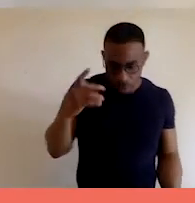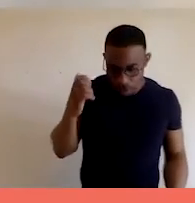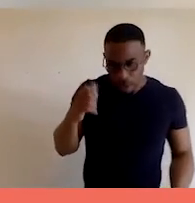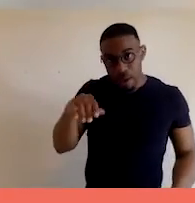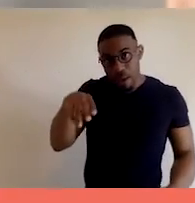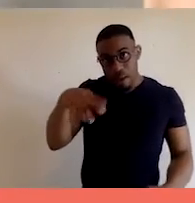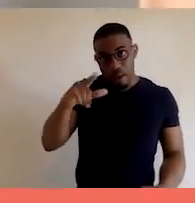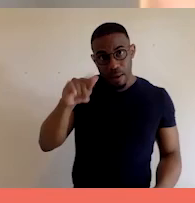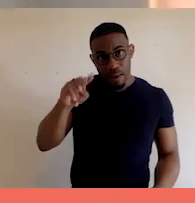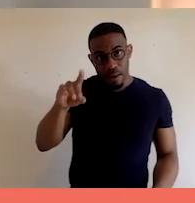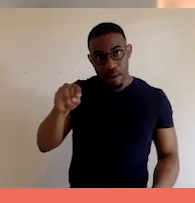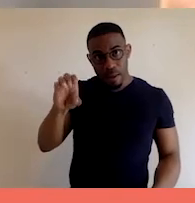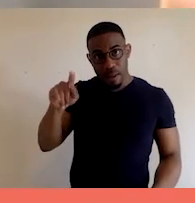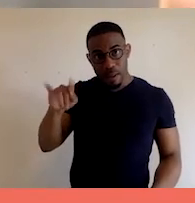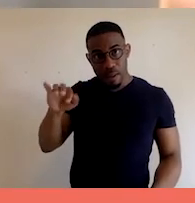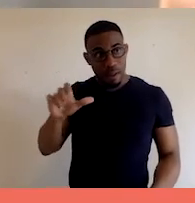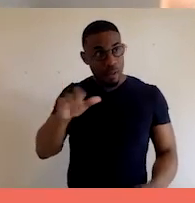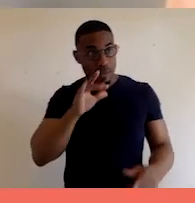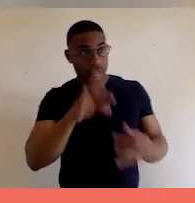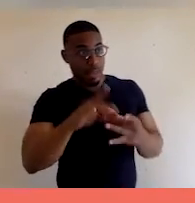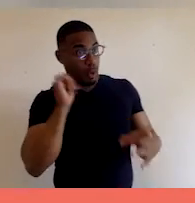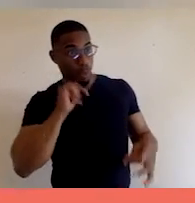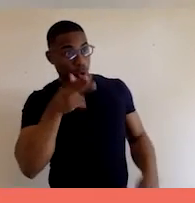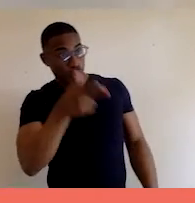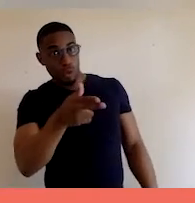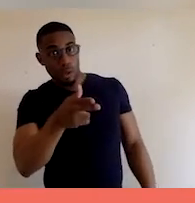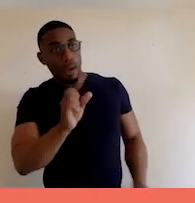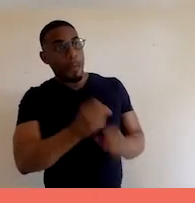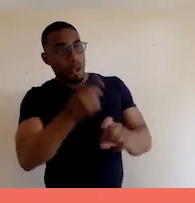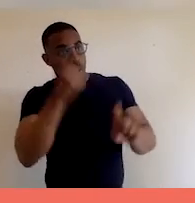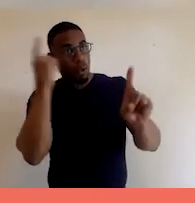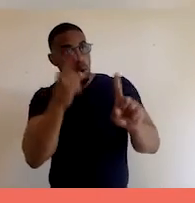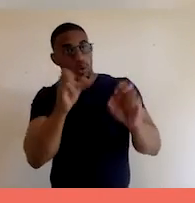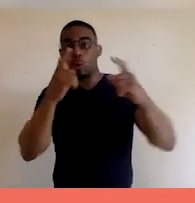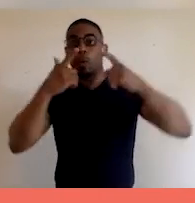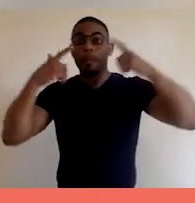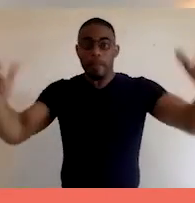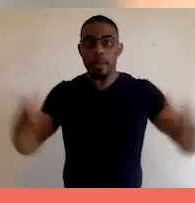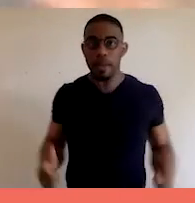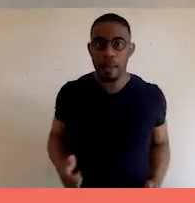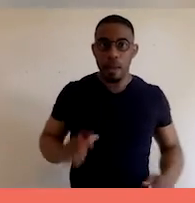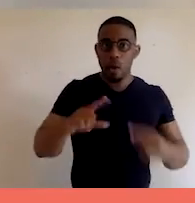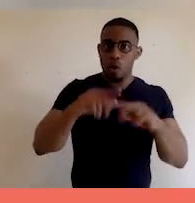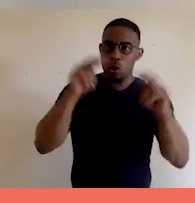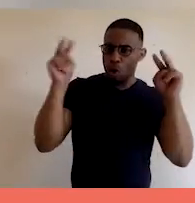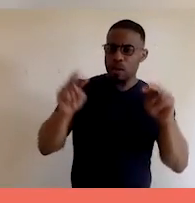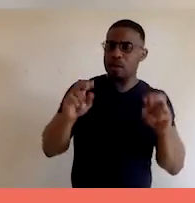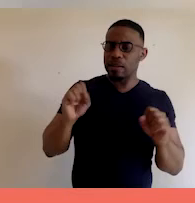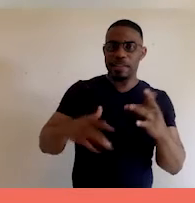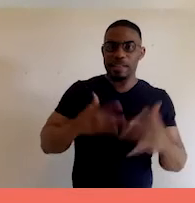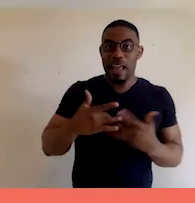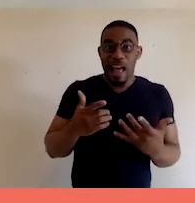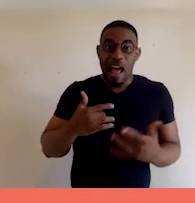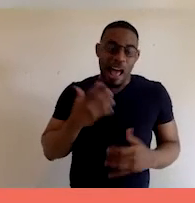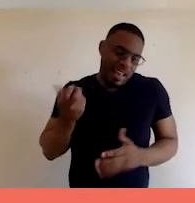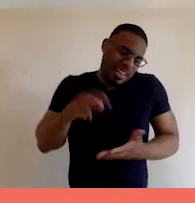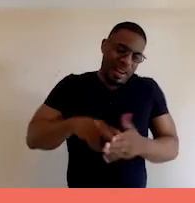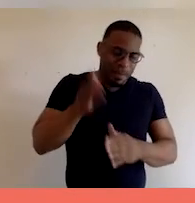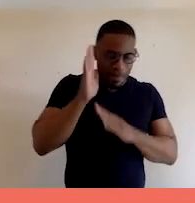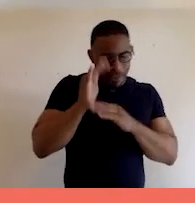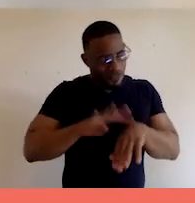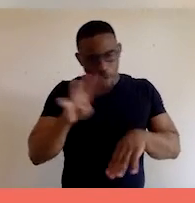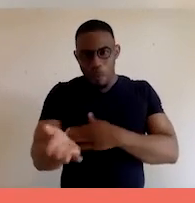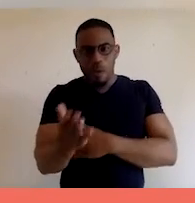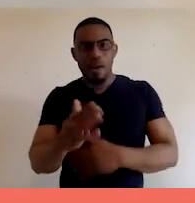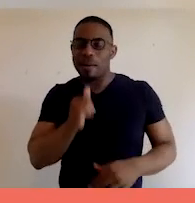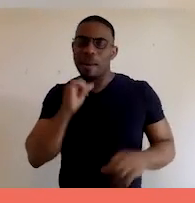Philando Castile, you said you weren't going to shoot. Make your goals so big that when you look at them, you get excited. I get out of bed 4 o'clock in the